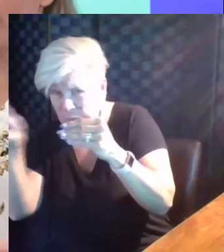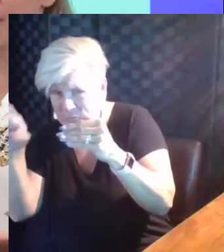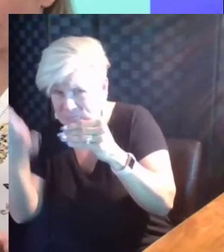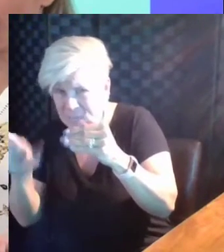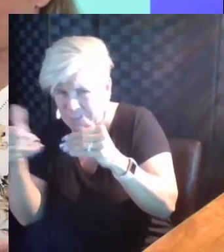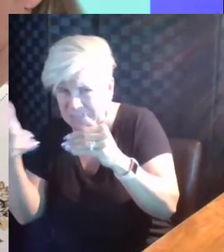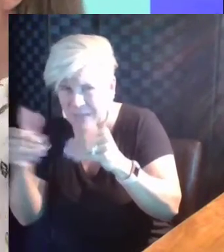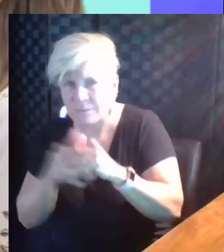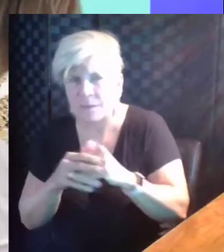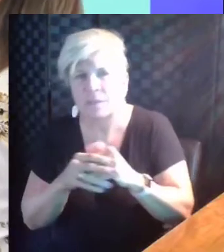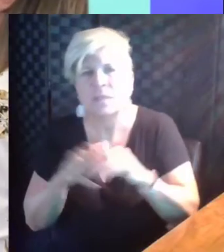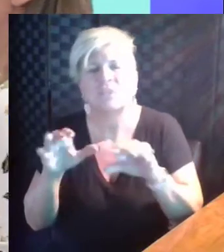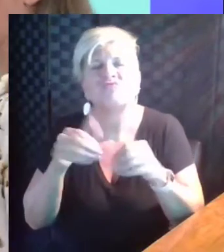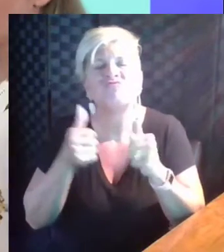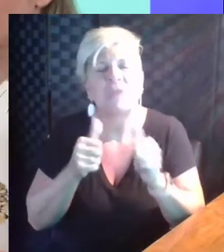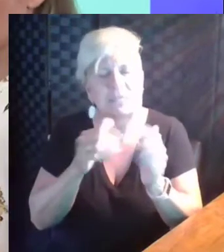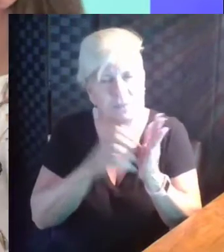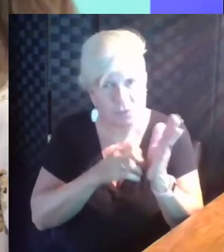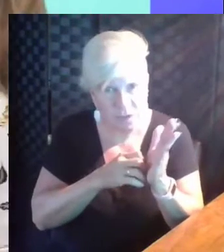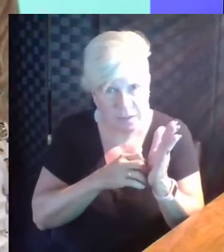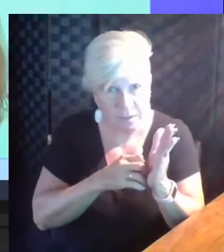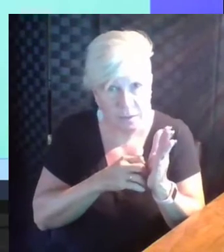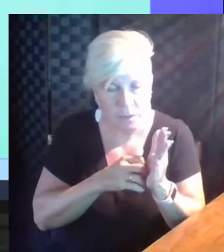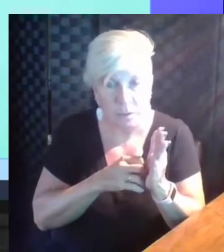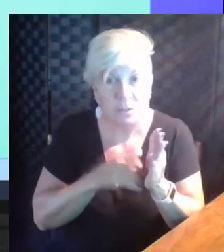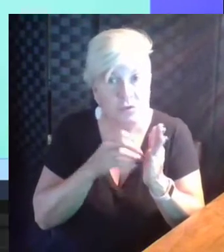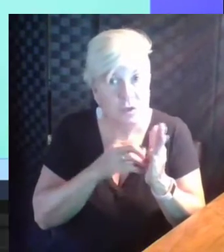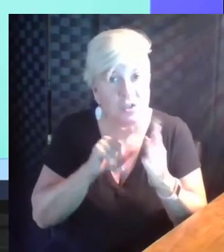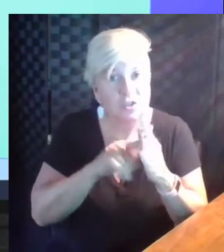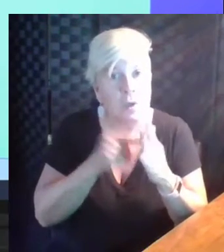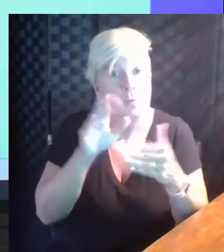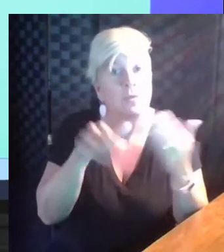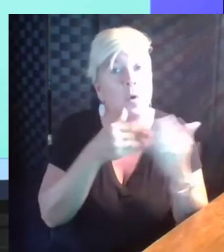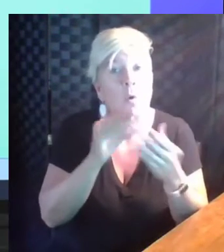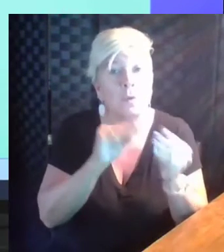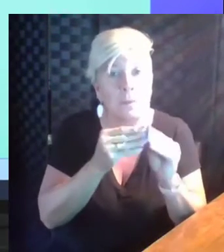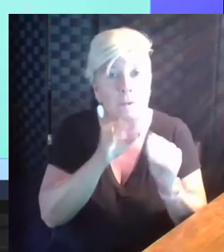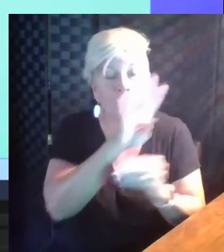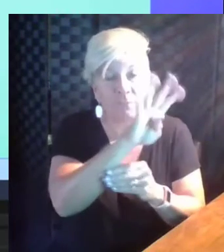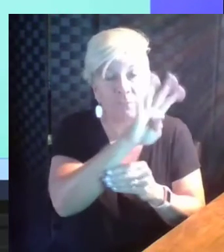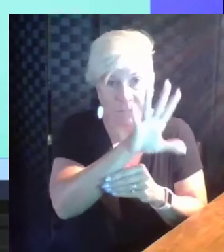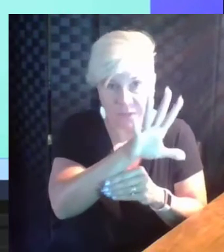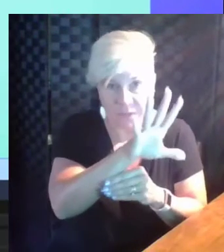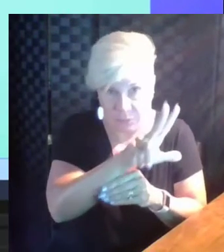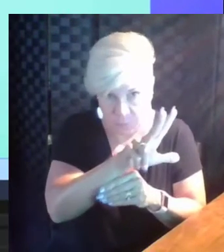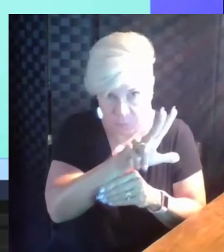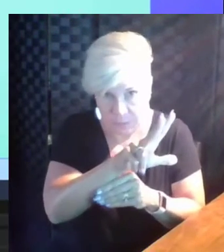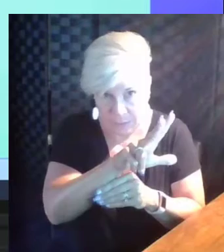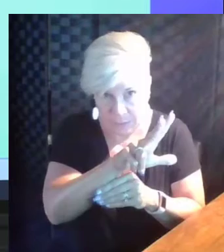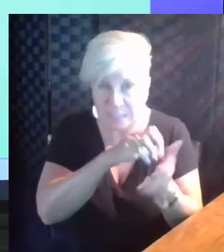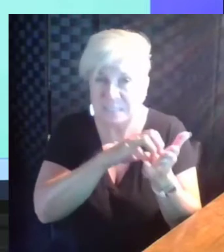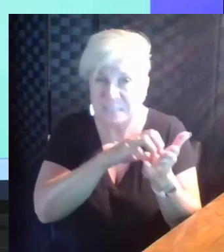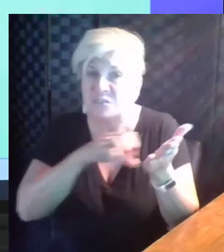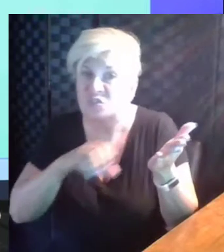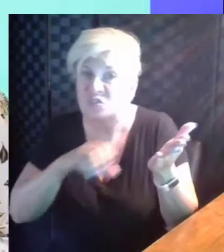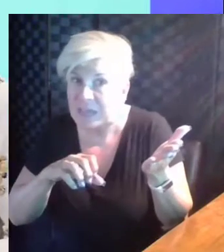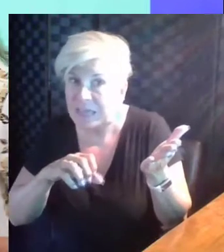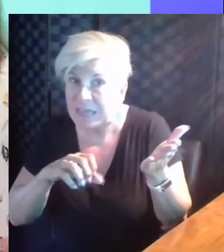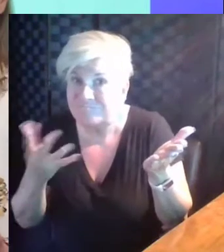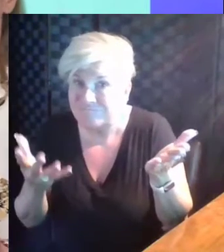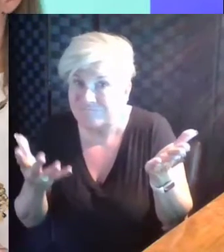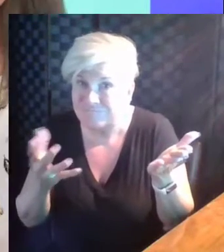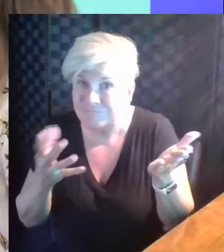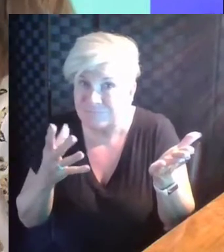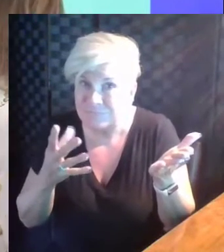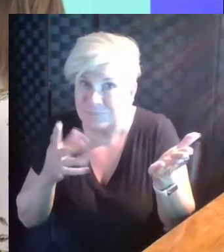some subtraction. To start with subtraction, we're going to start with our whole, 453. Let's take